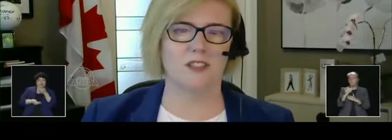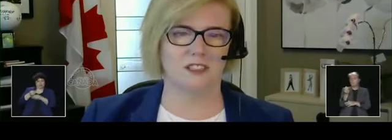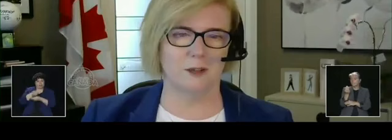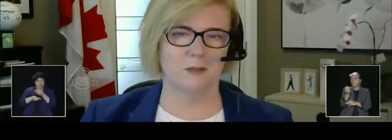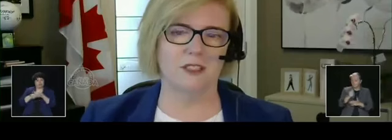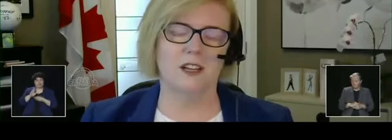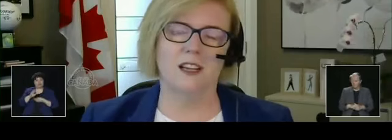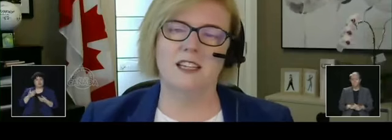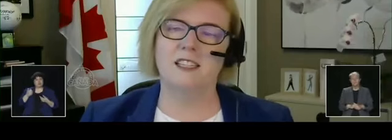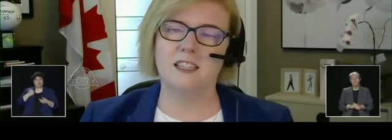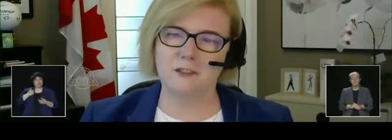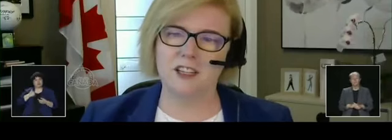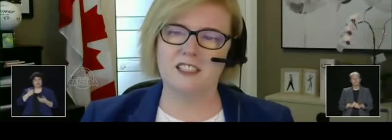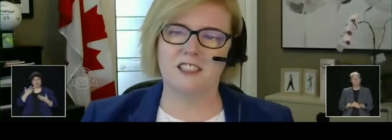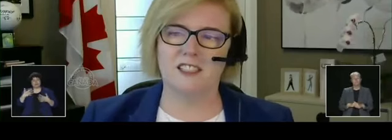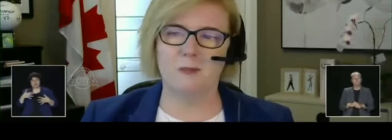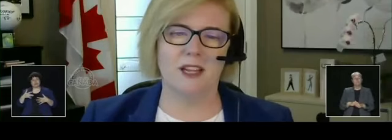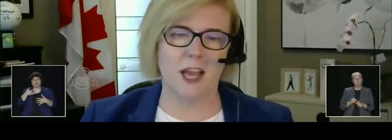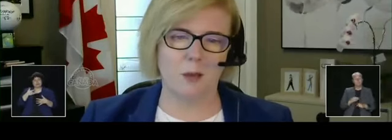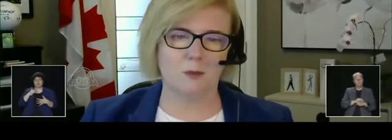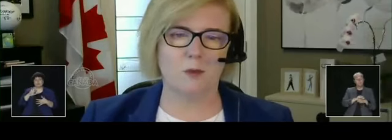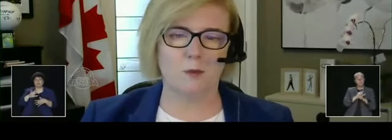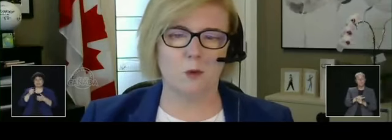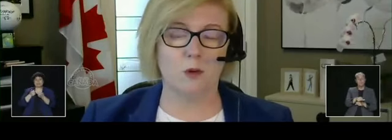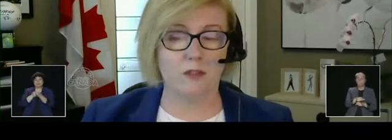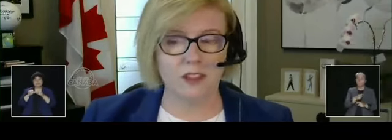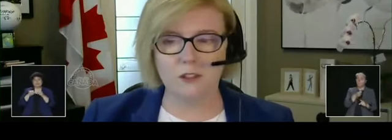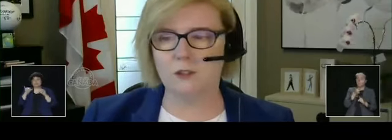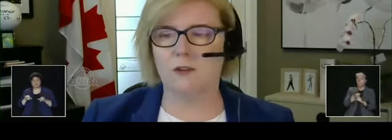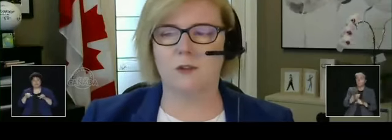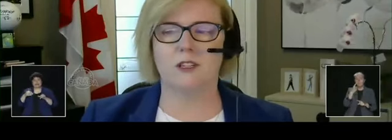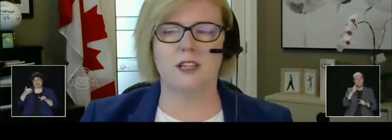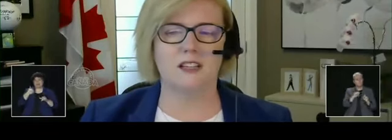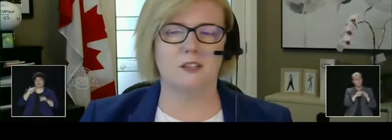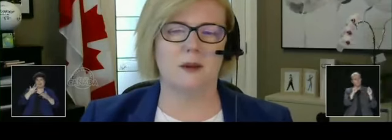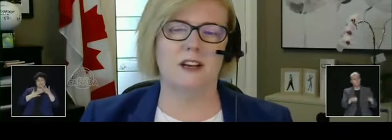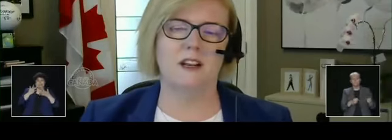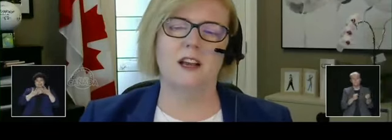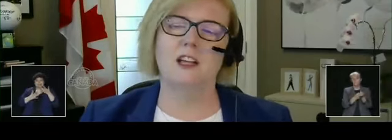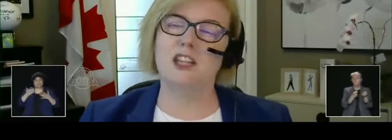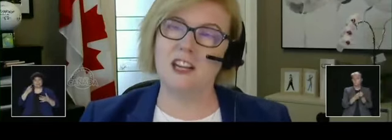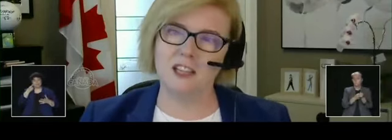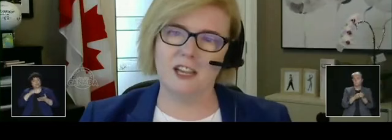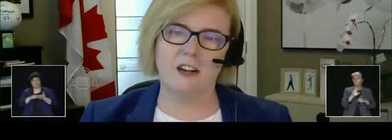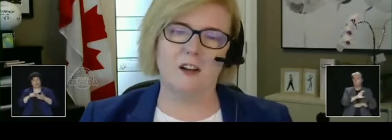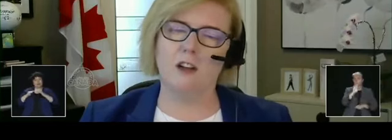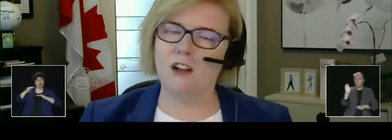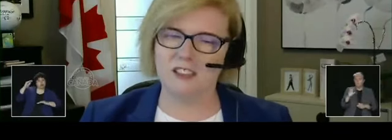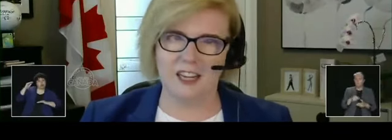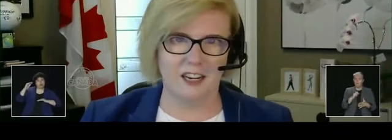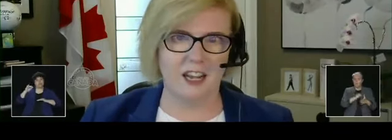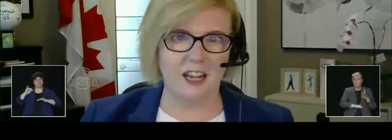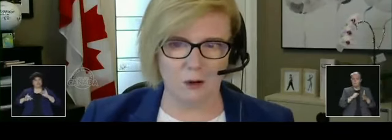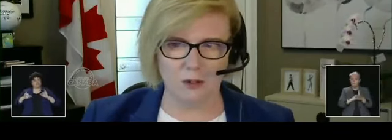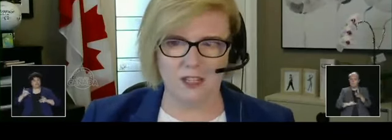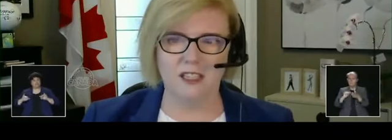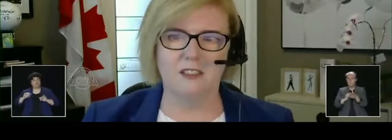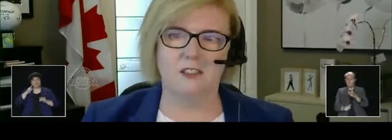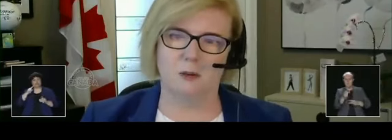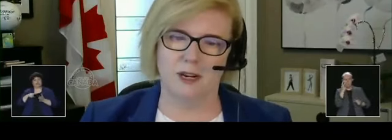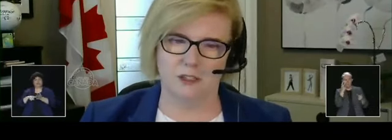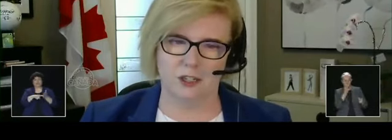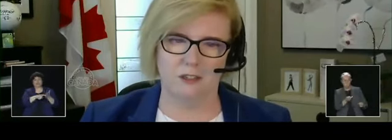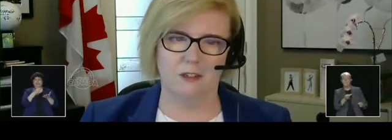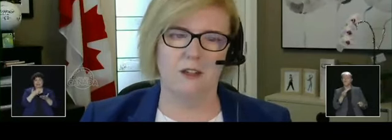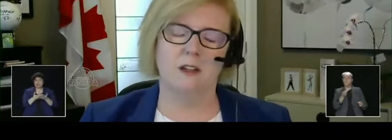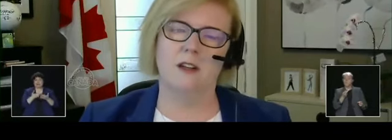Canada's support systems. Significant systemic gaps were revealed or further exacerbated, shedding light on long-standing inequities